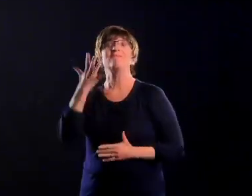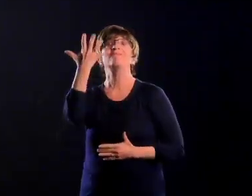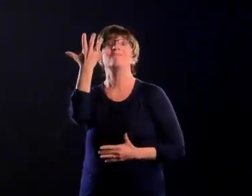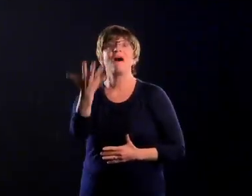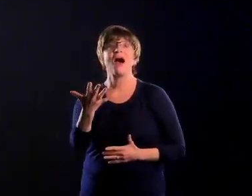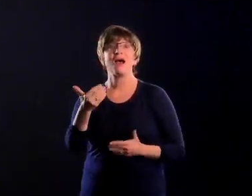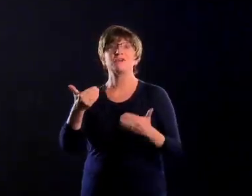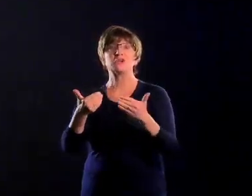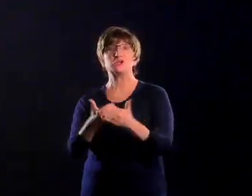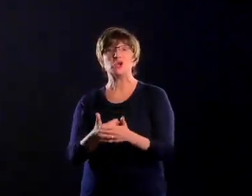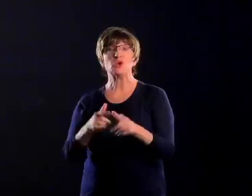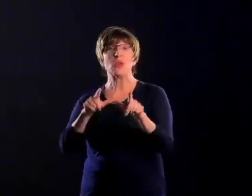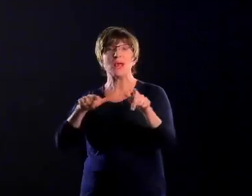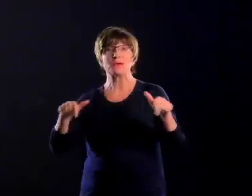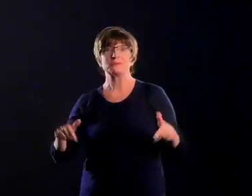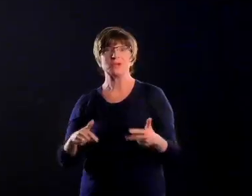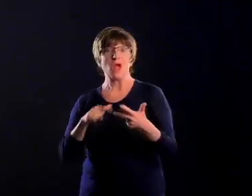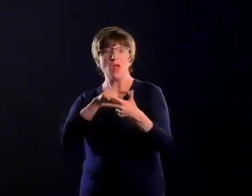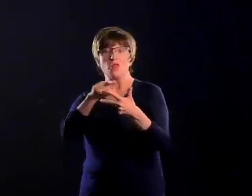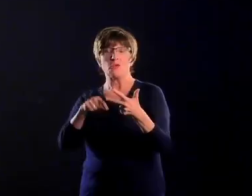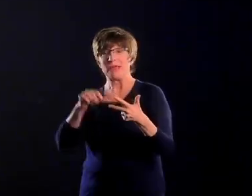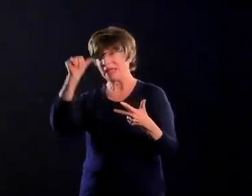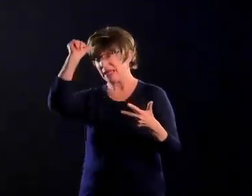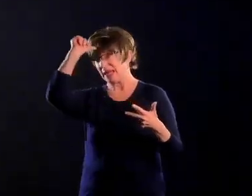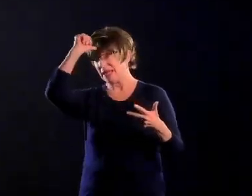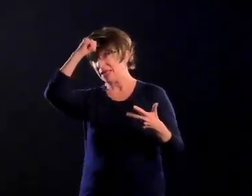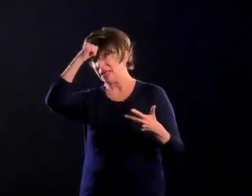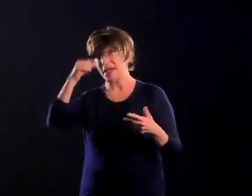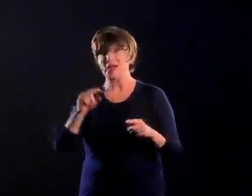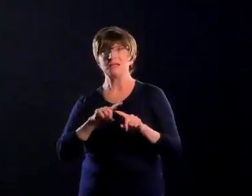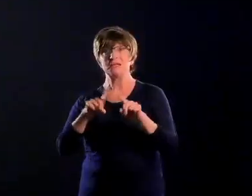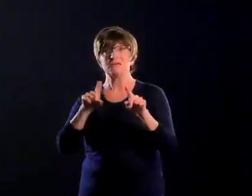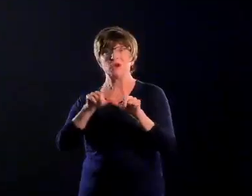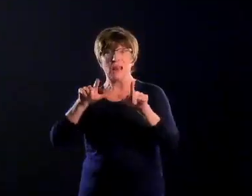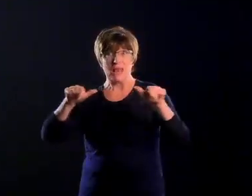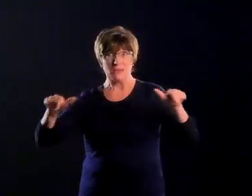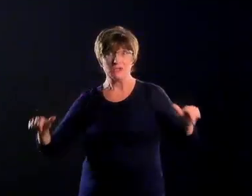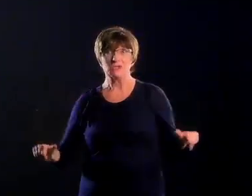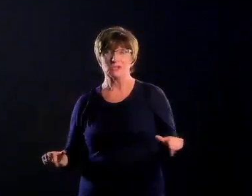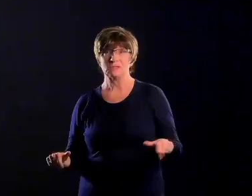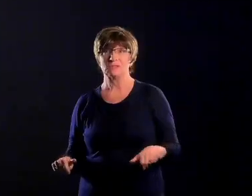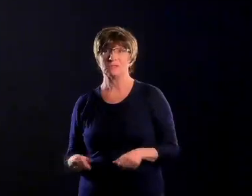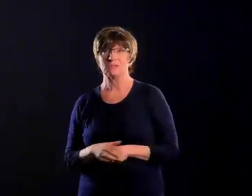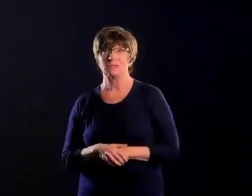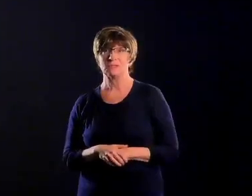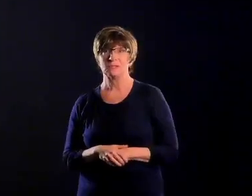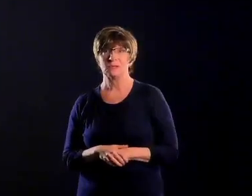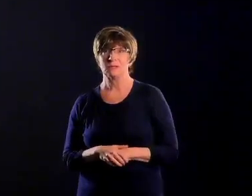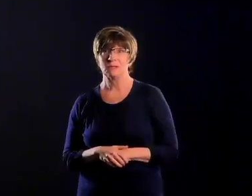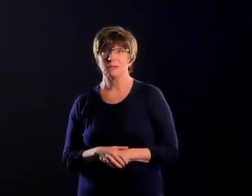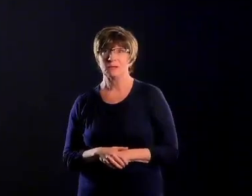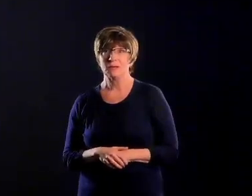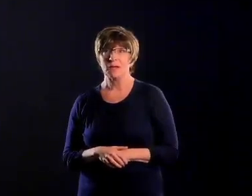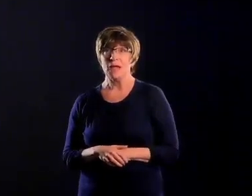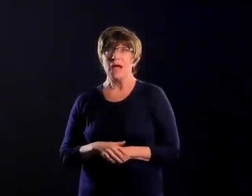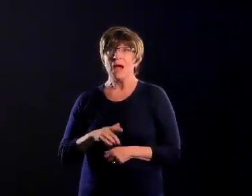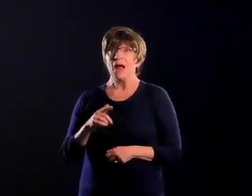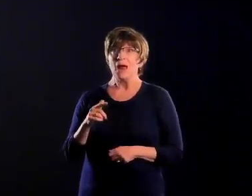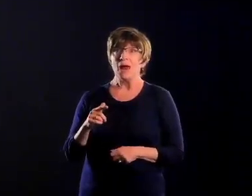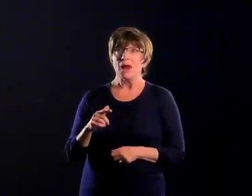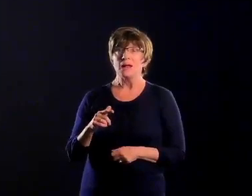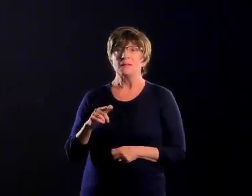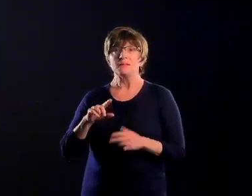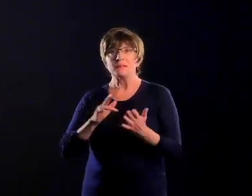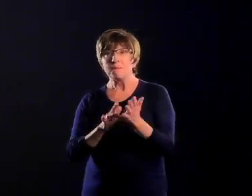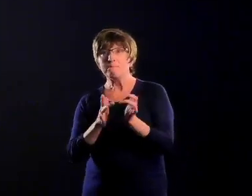them being in India: the Punjabi, the Marathi, and the Oriya. Their resources are very limited, so a study